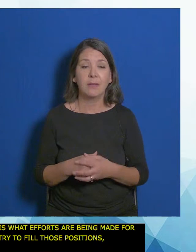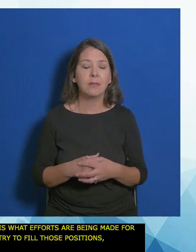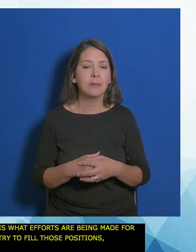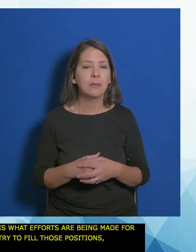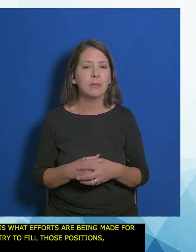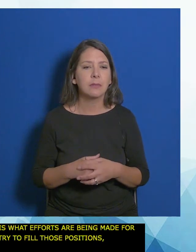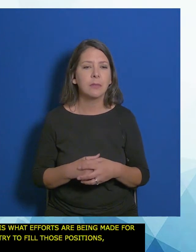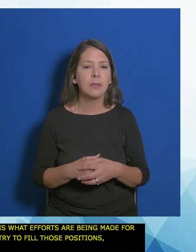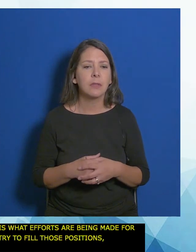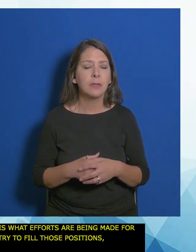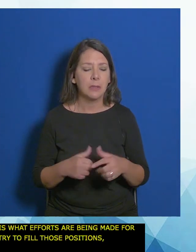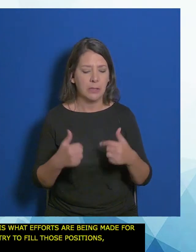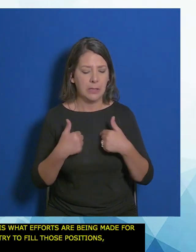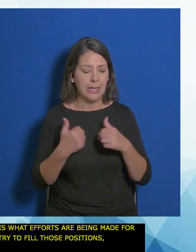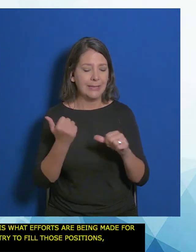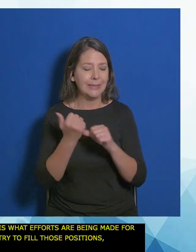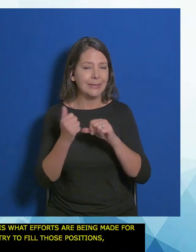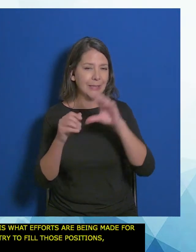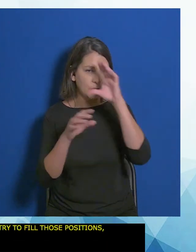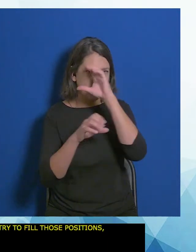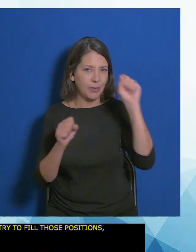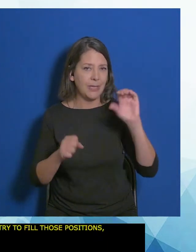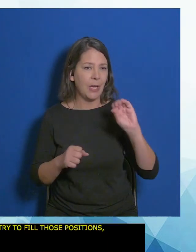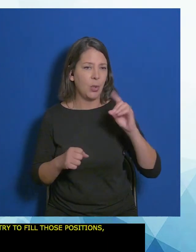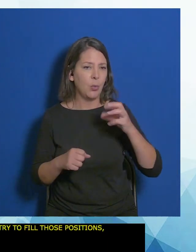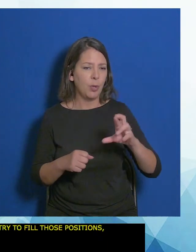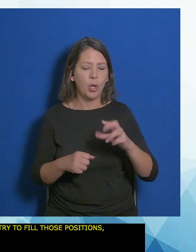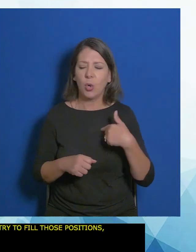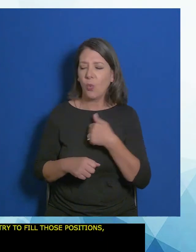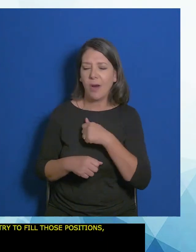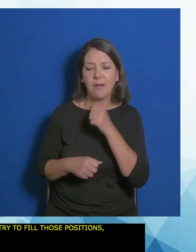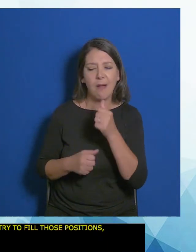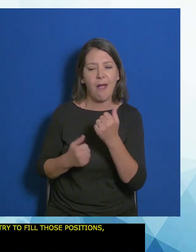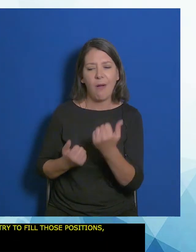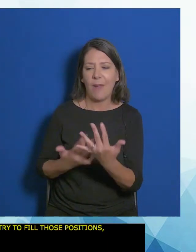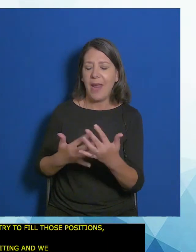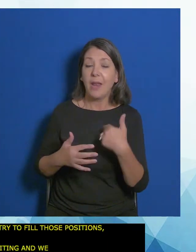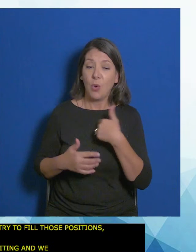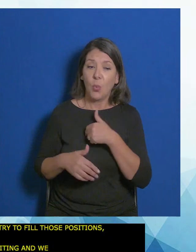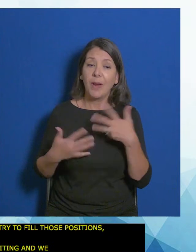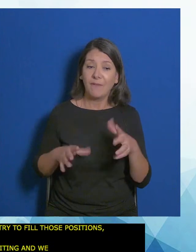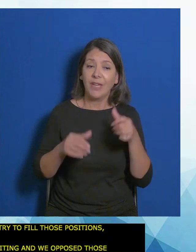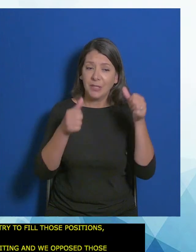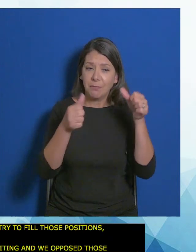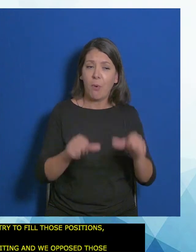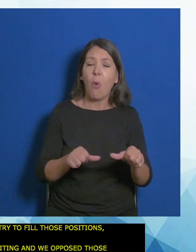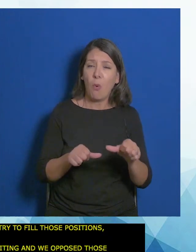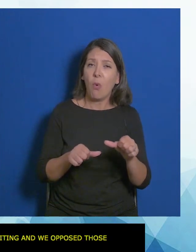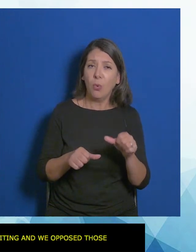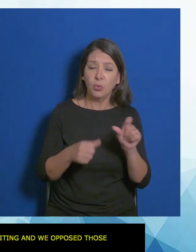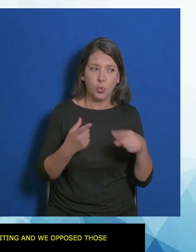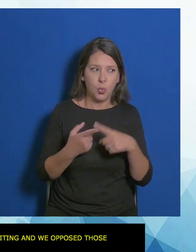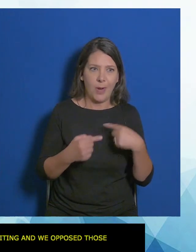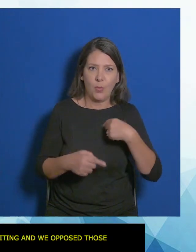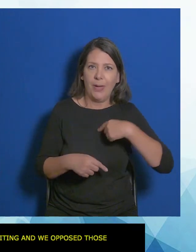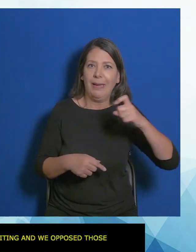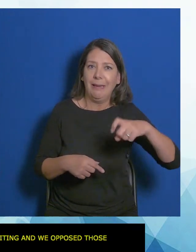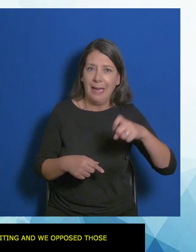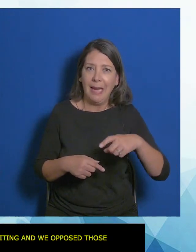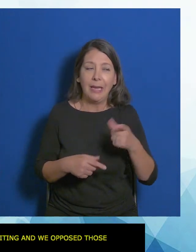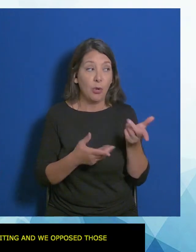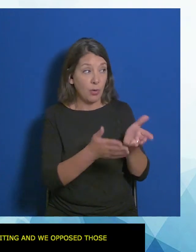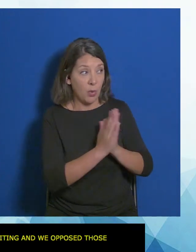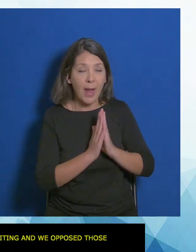This is Assistant Superintendent Cooper. No, we are not waiting. We post those positions as they are needed. Per the request, we